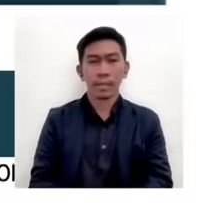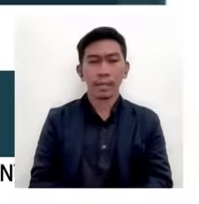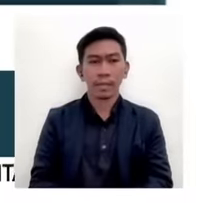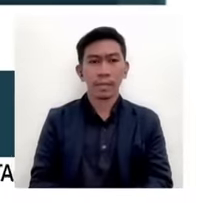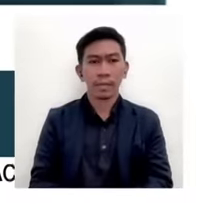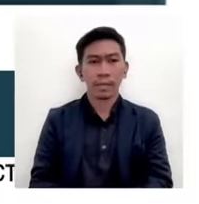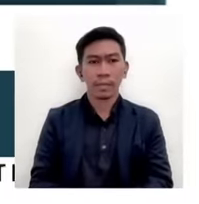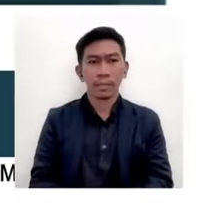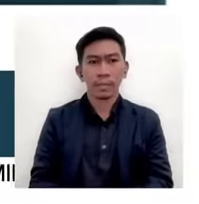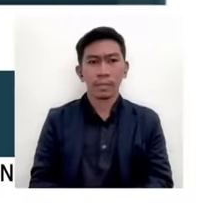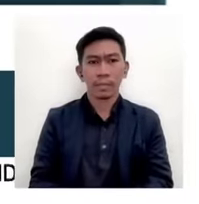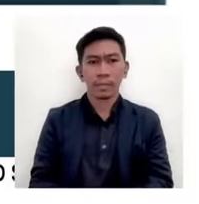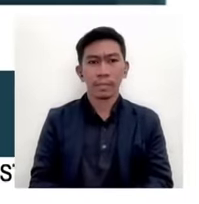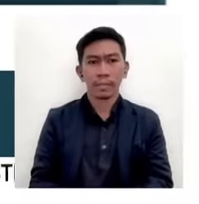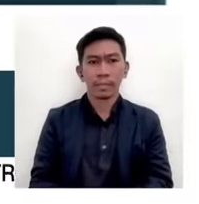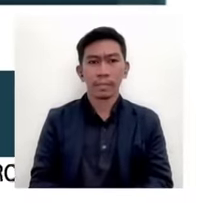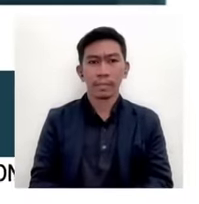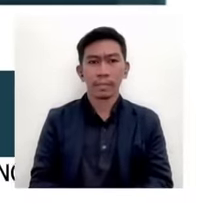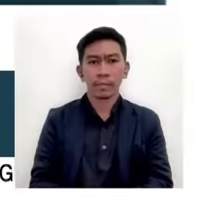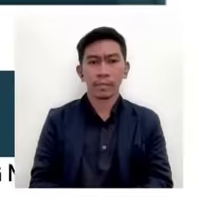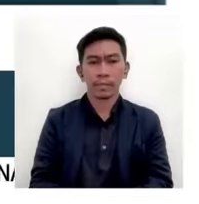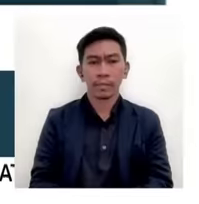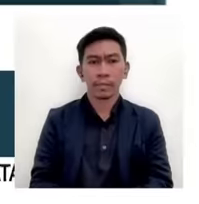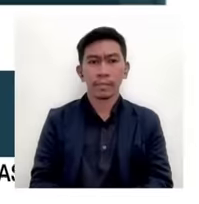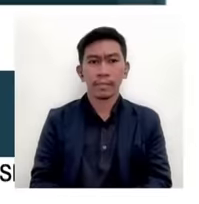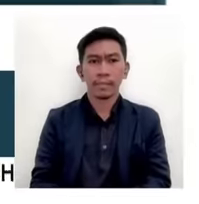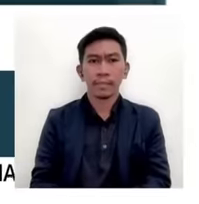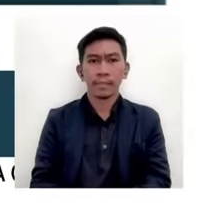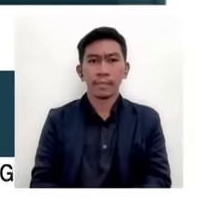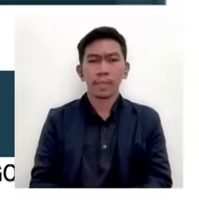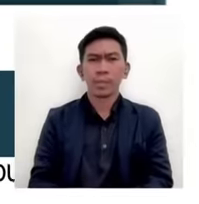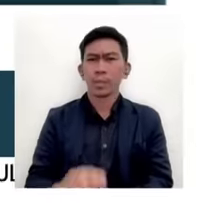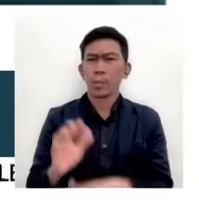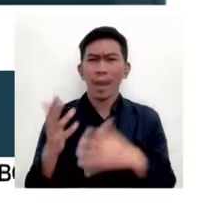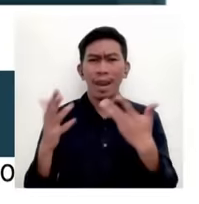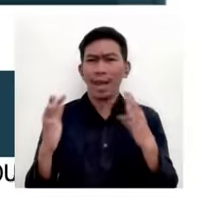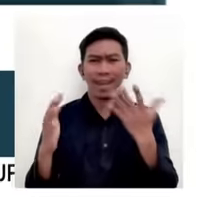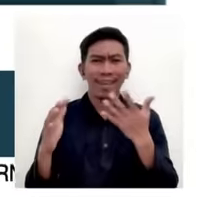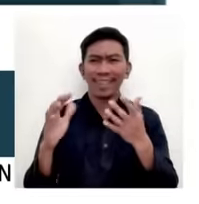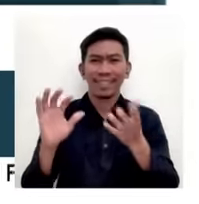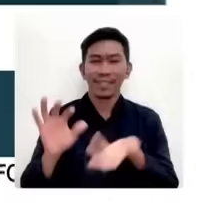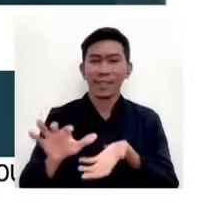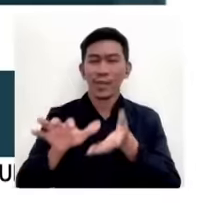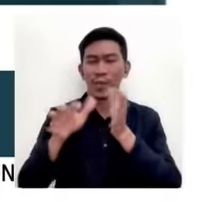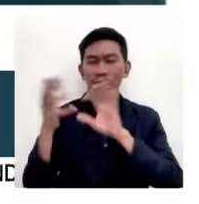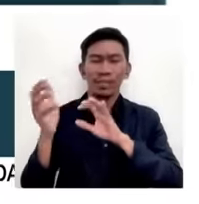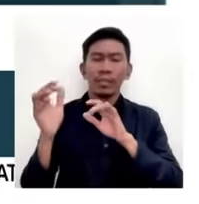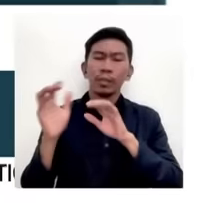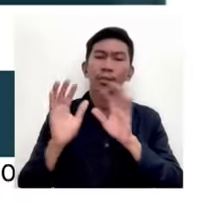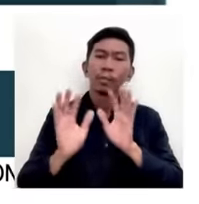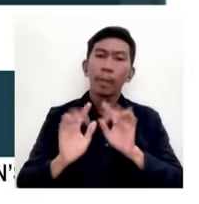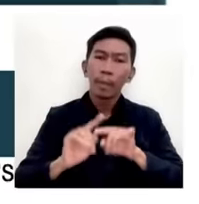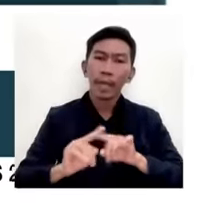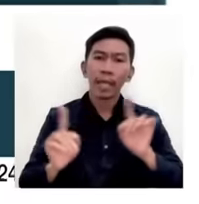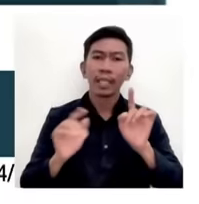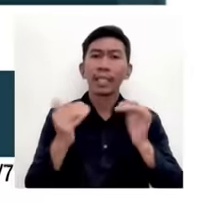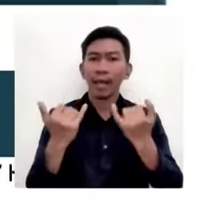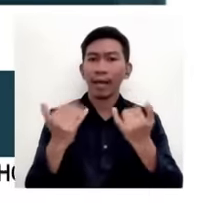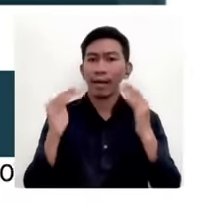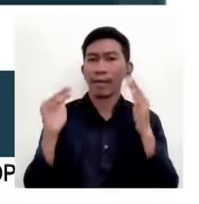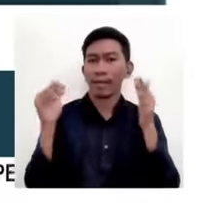No, I think wala naman dapat gulo dito eh. And we're looking at the